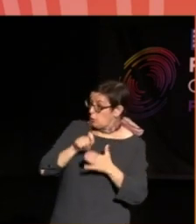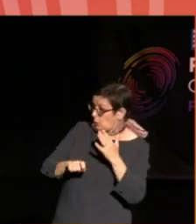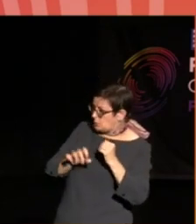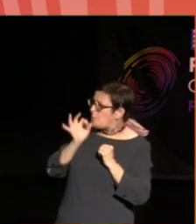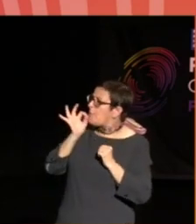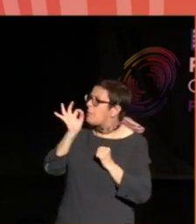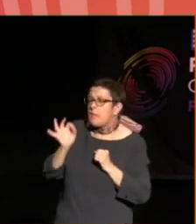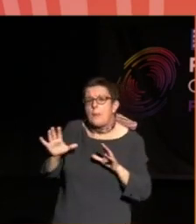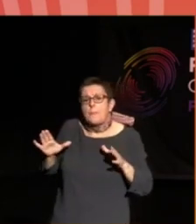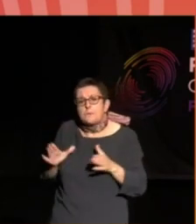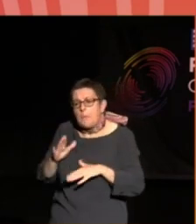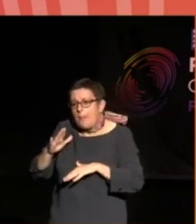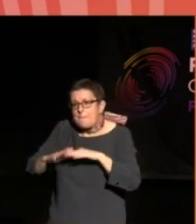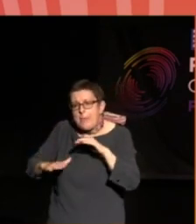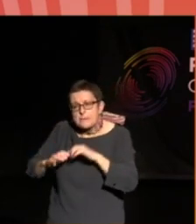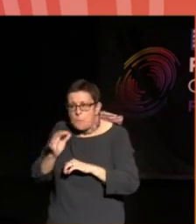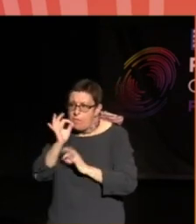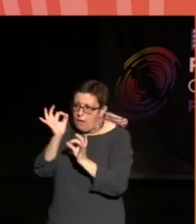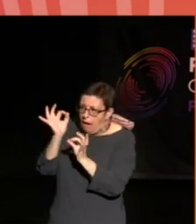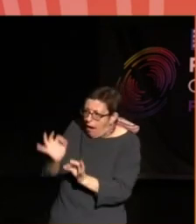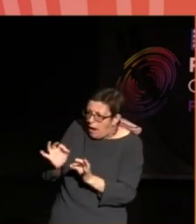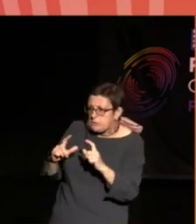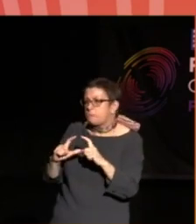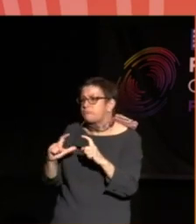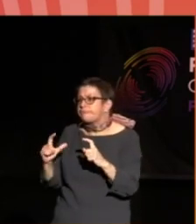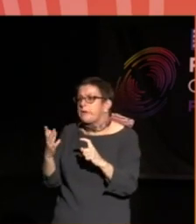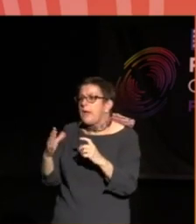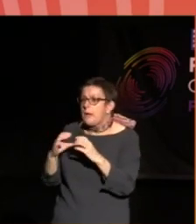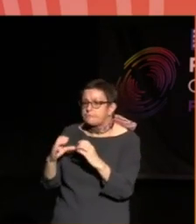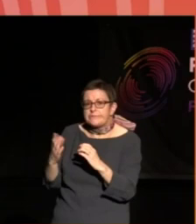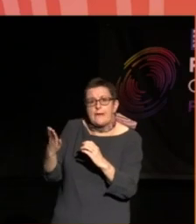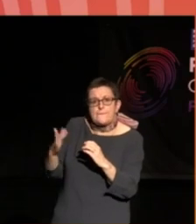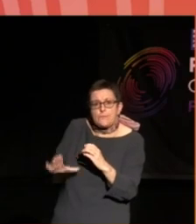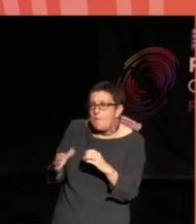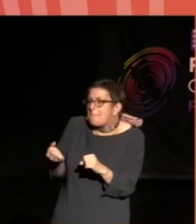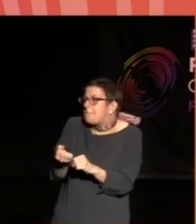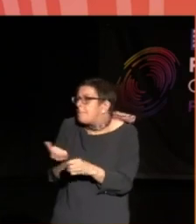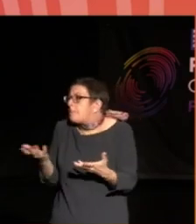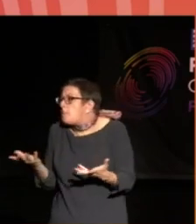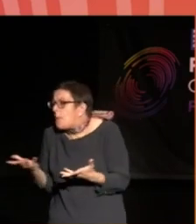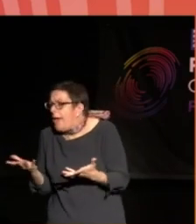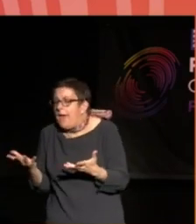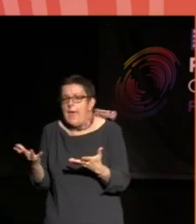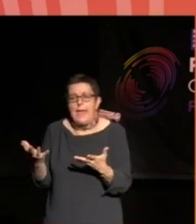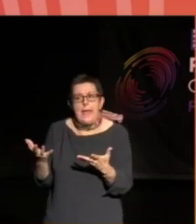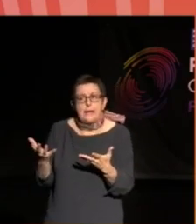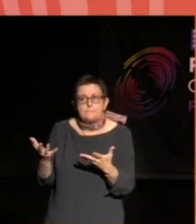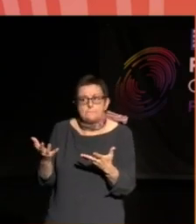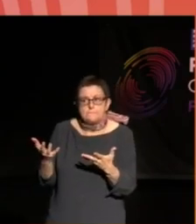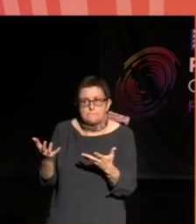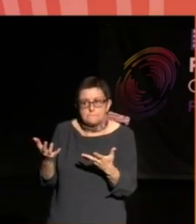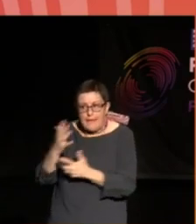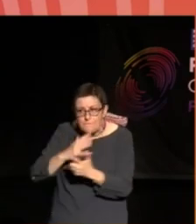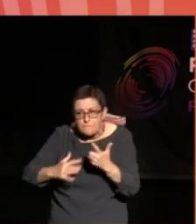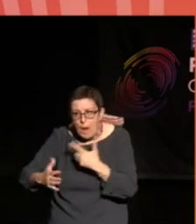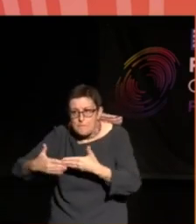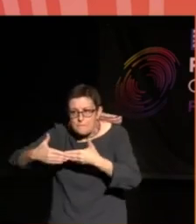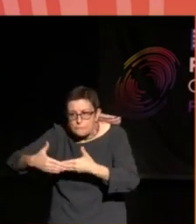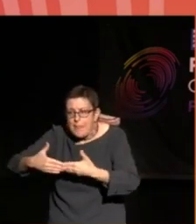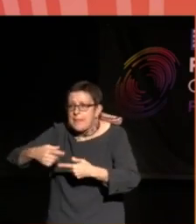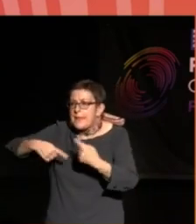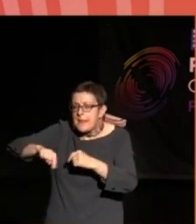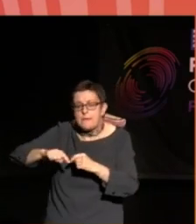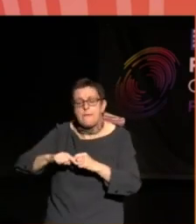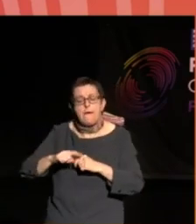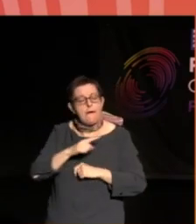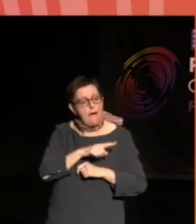smaller builders, this kind of atomized industry, which reaches all parts of life, is actually finding that there are